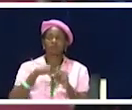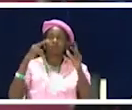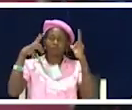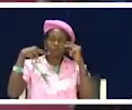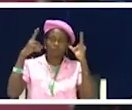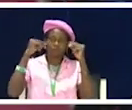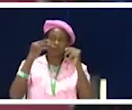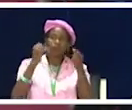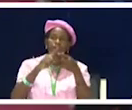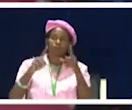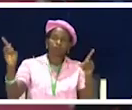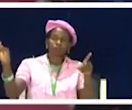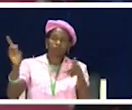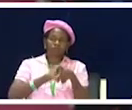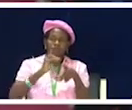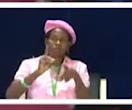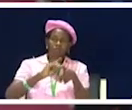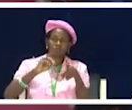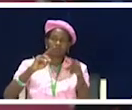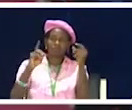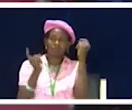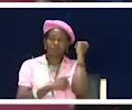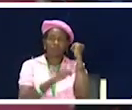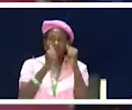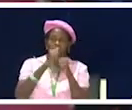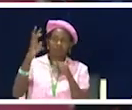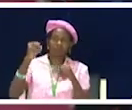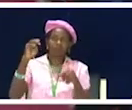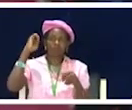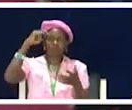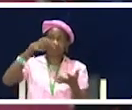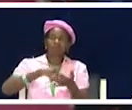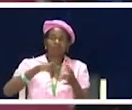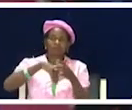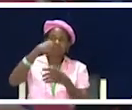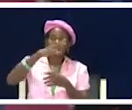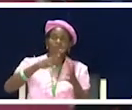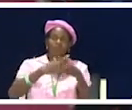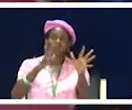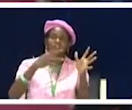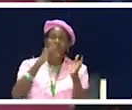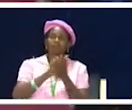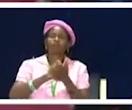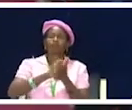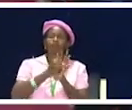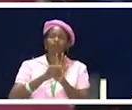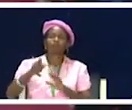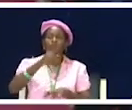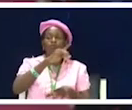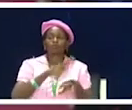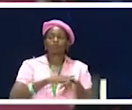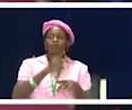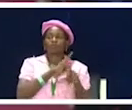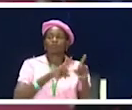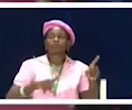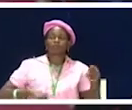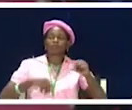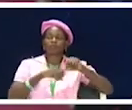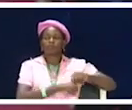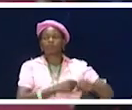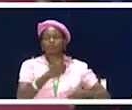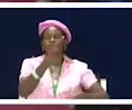wanted to discipline them, he stood outside the gate and said, "Those of you on the Lord's side, come unto my